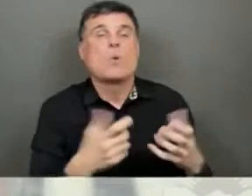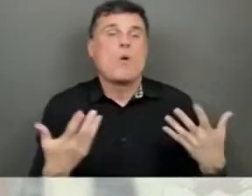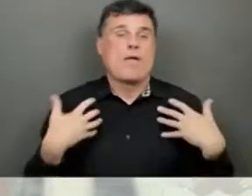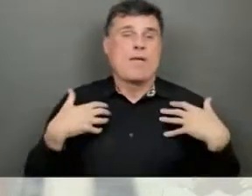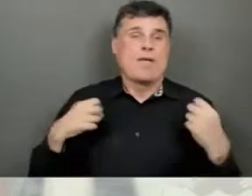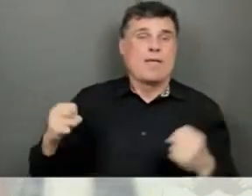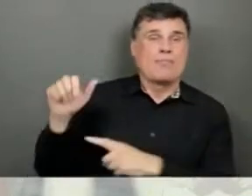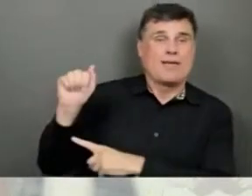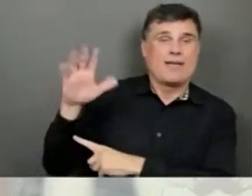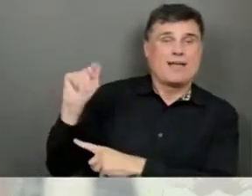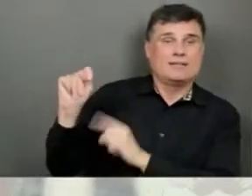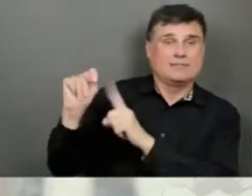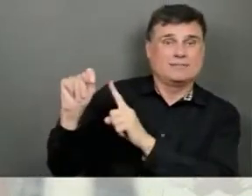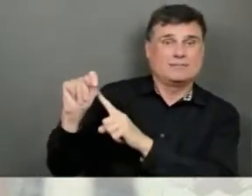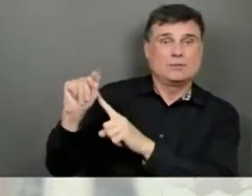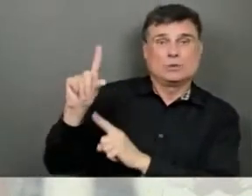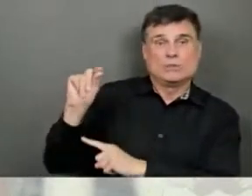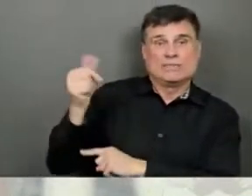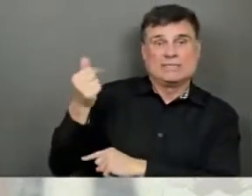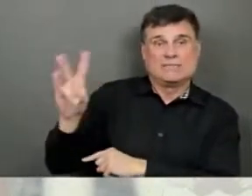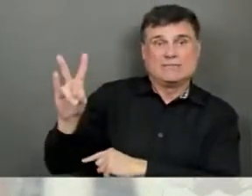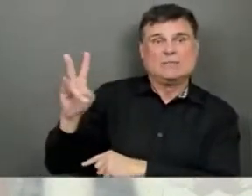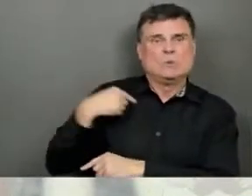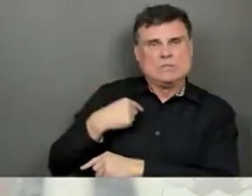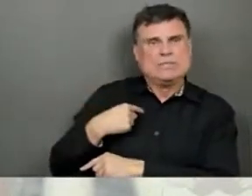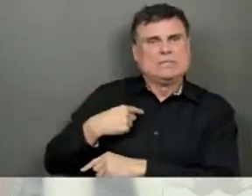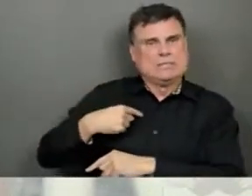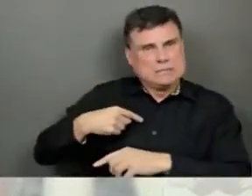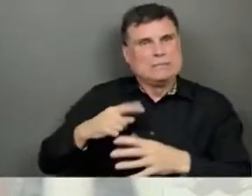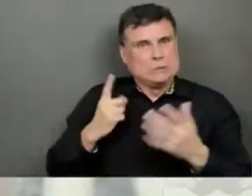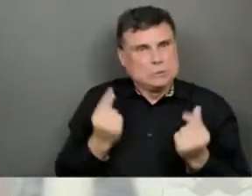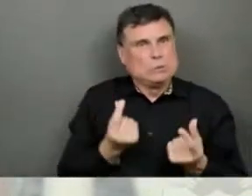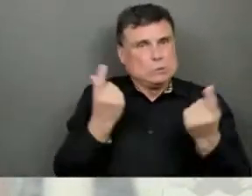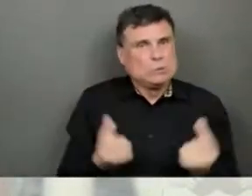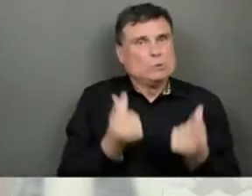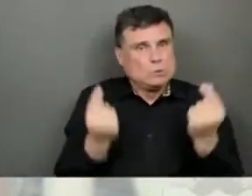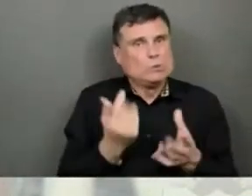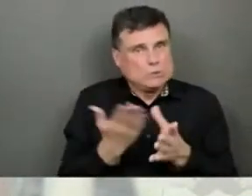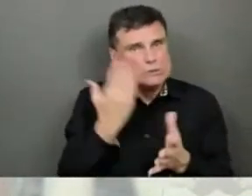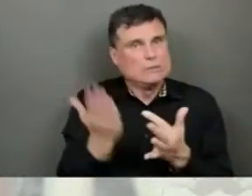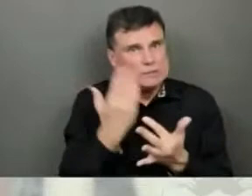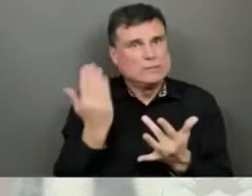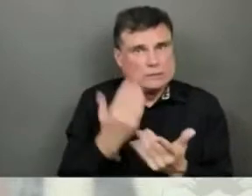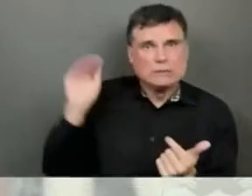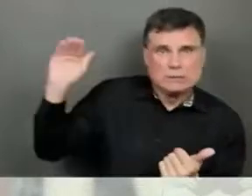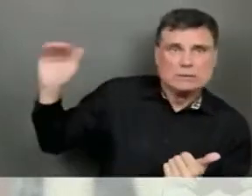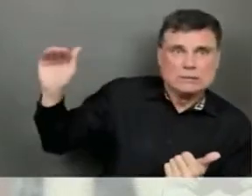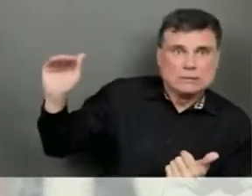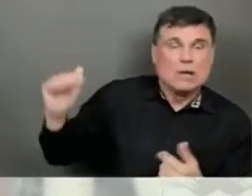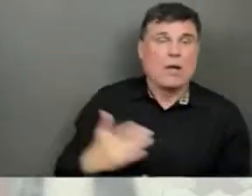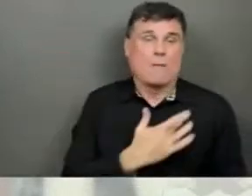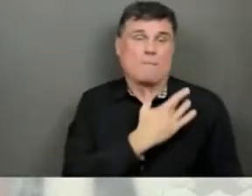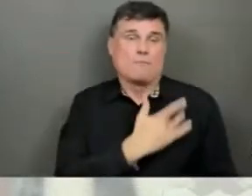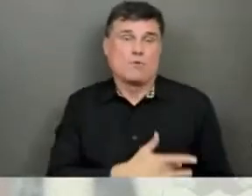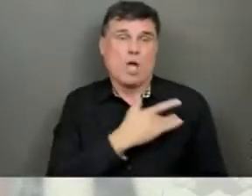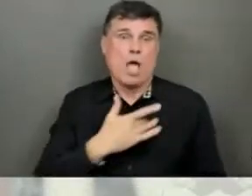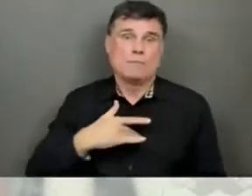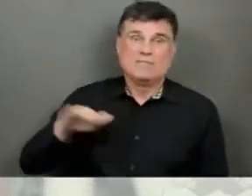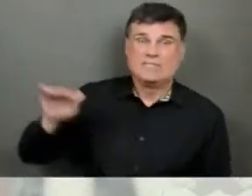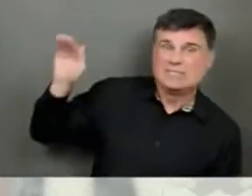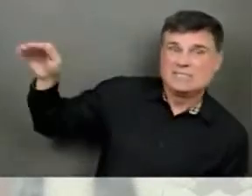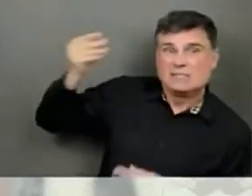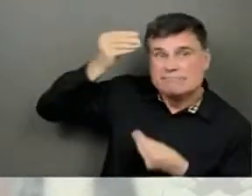particularly true in diagnostic care. And British Columbia takes the process seriously. We report seriously on the results